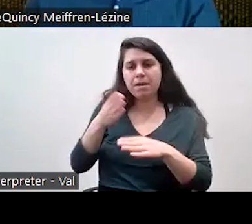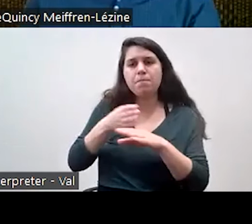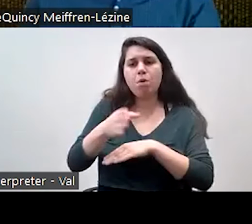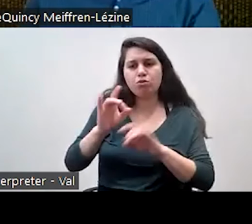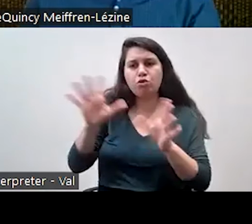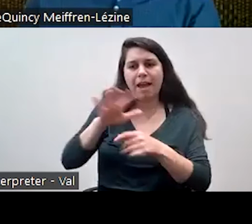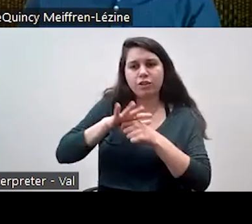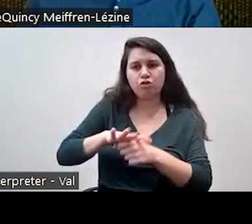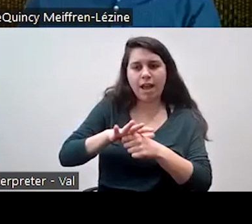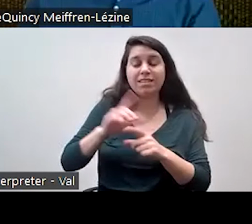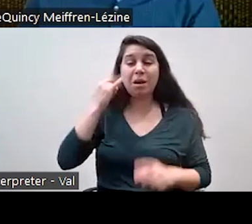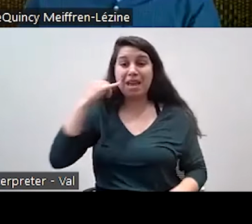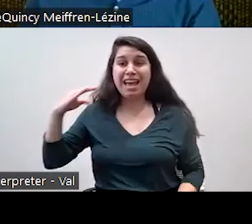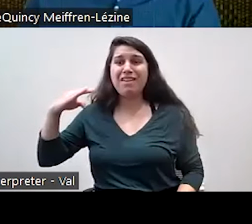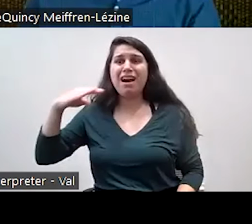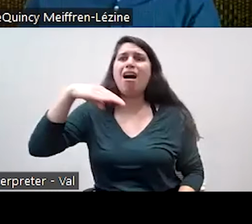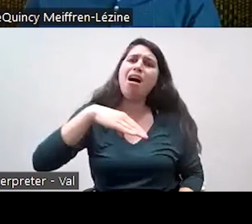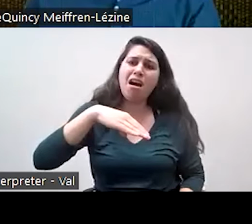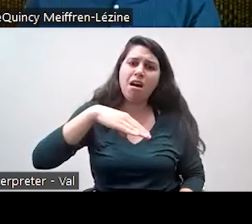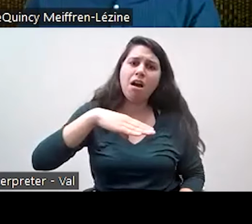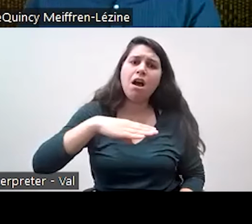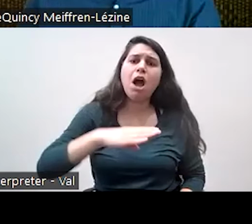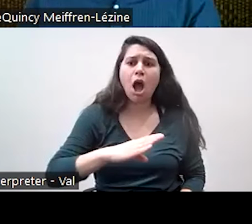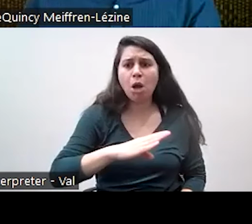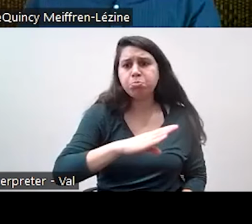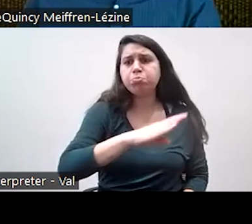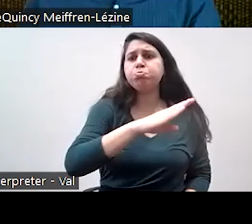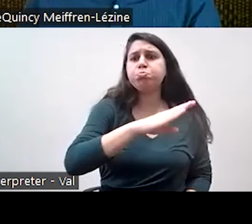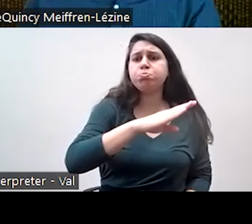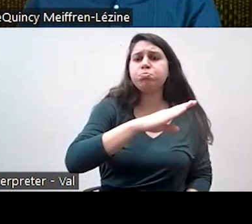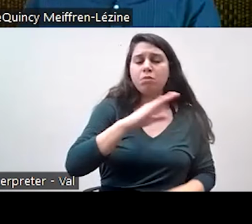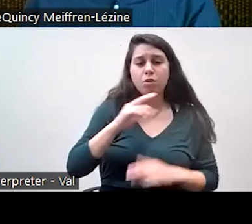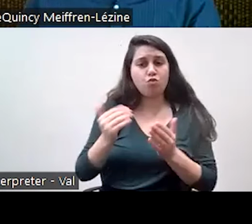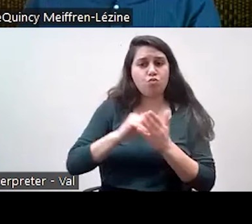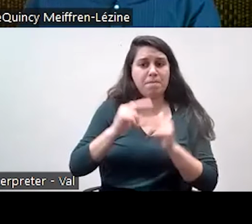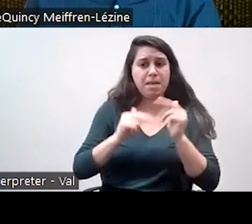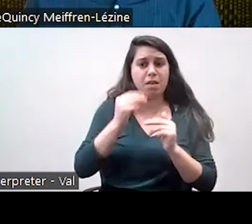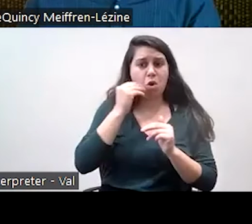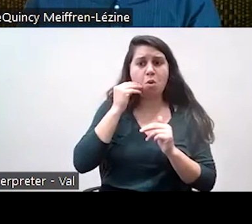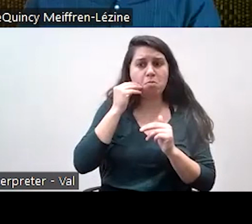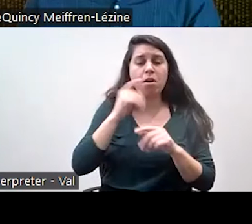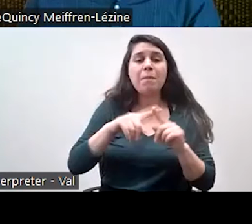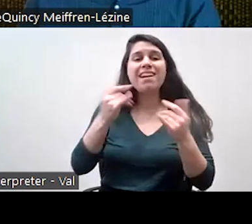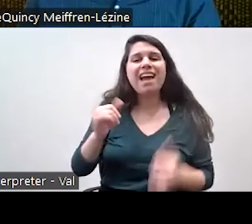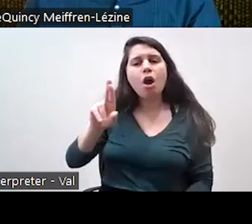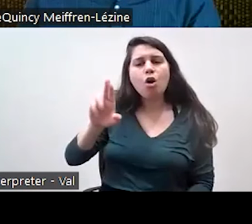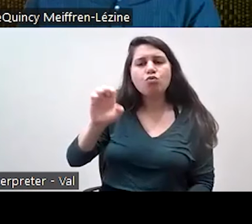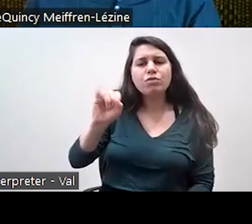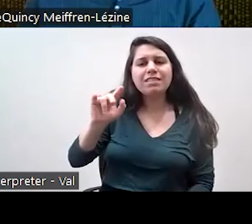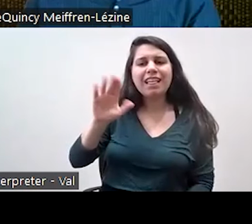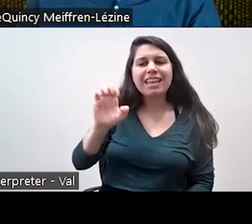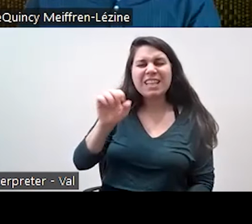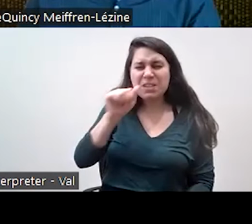they are able to rebuild, then that's more like recovery. We might say resilience is how fast and